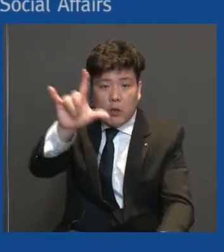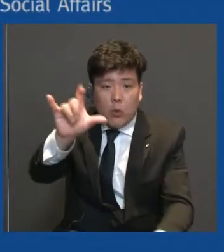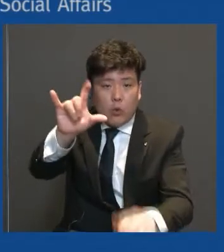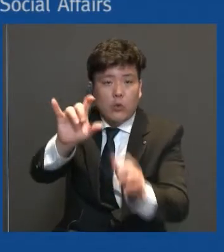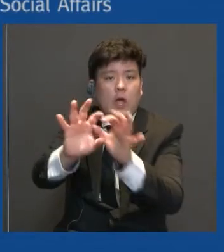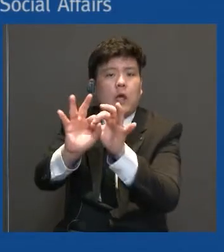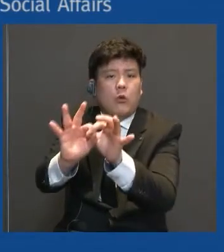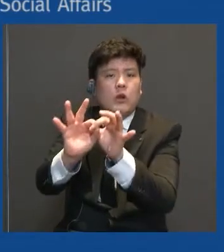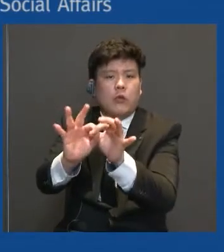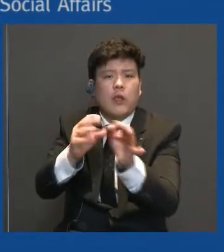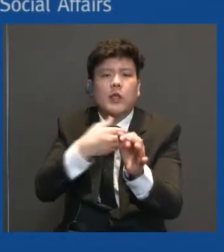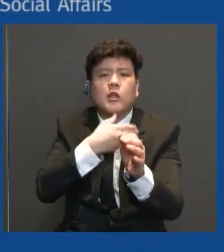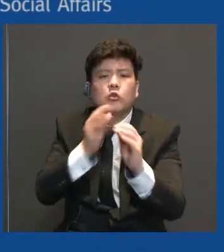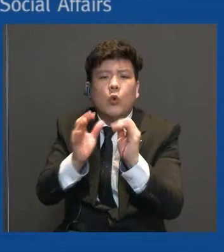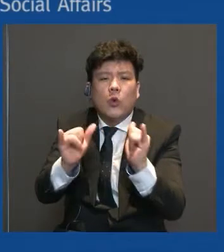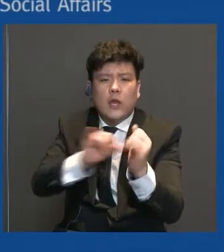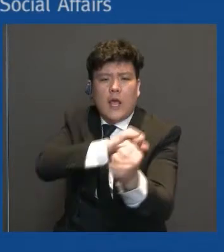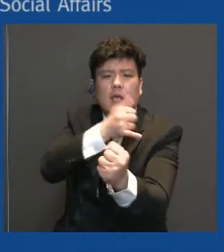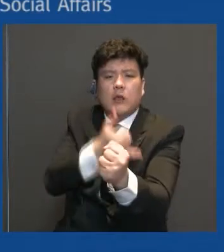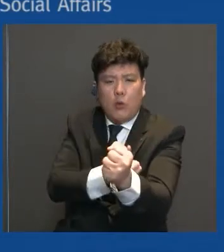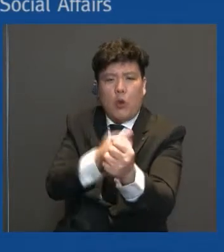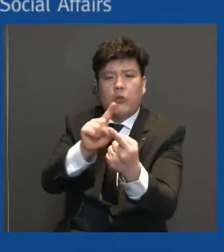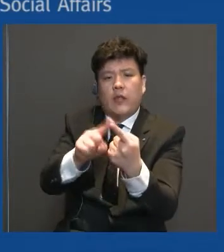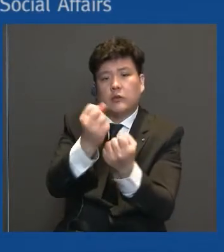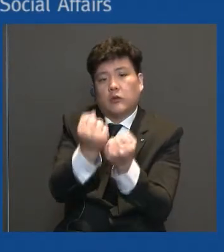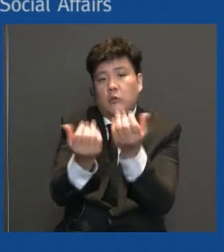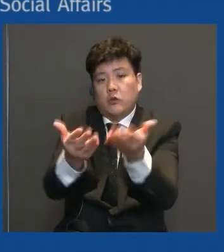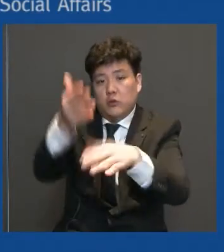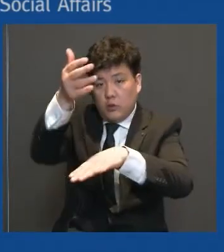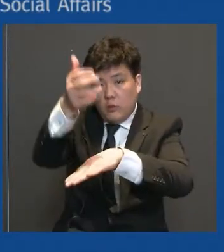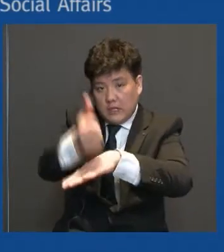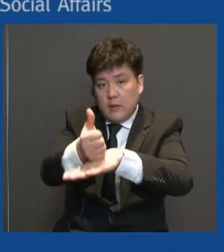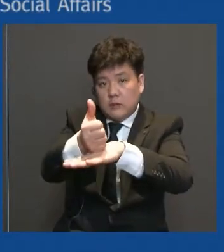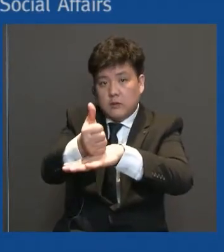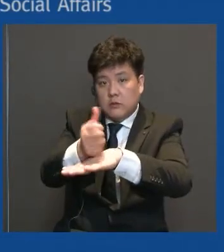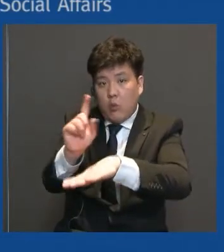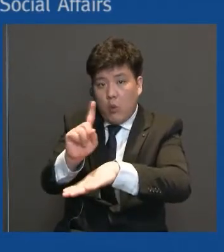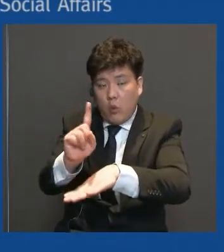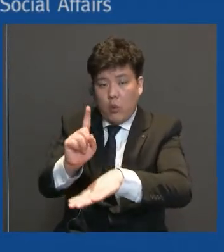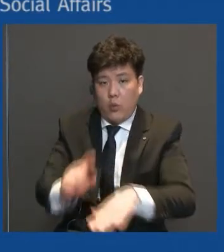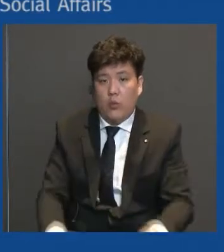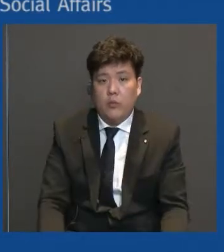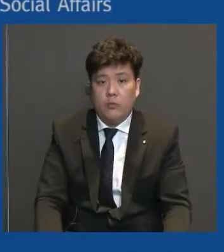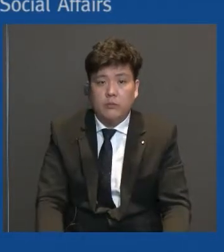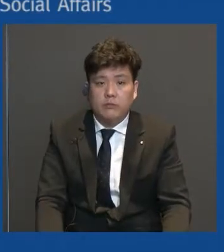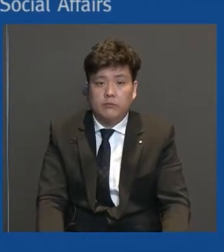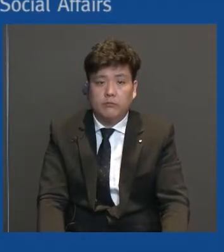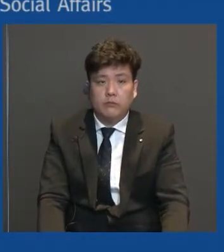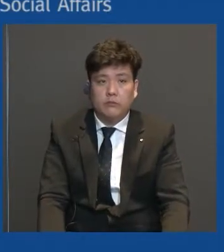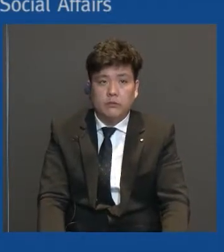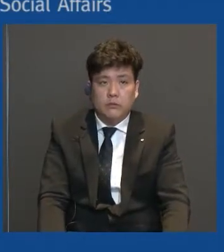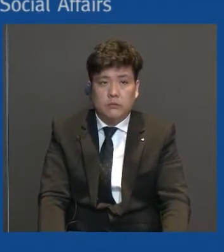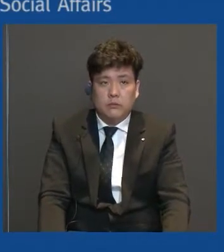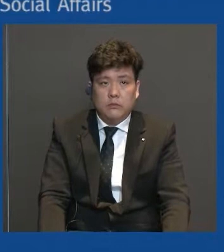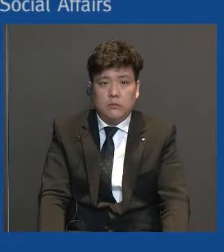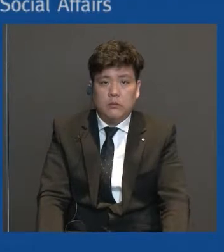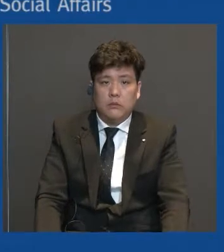last part, I will explore some policy and practice implications for post-COVID-19